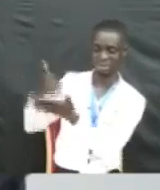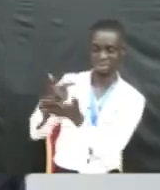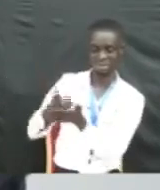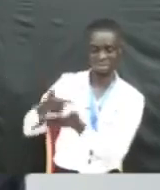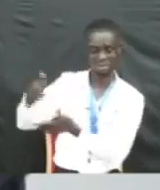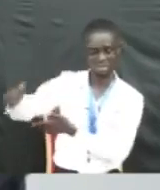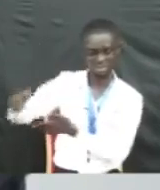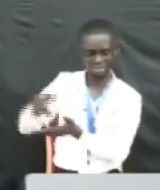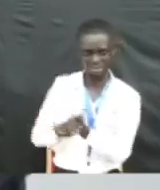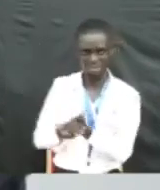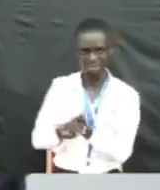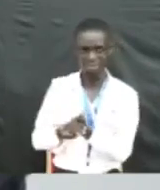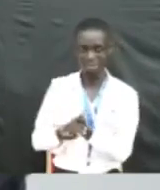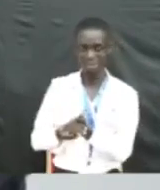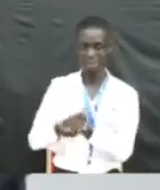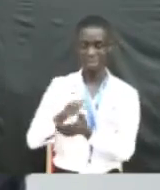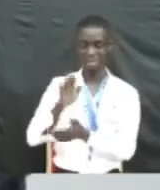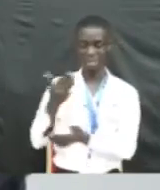Your servant replied,